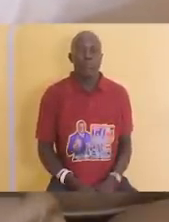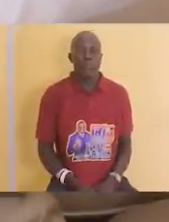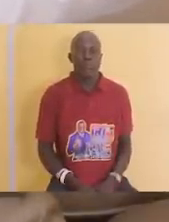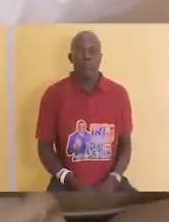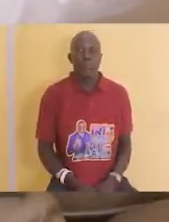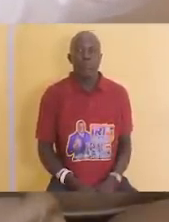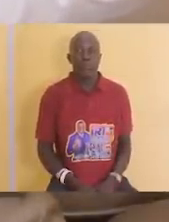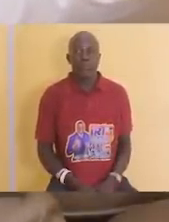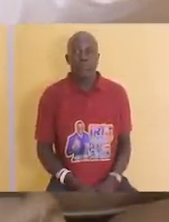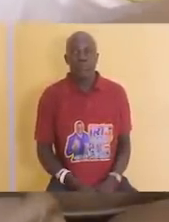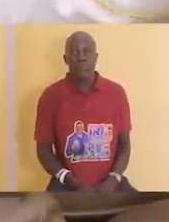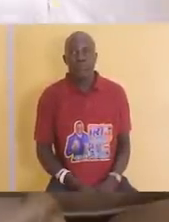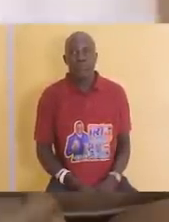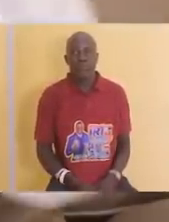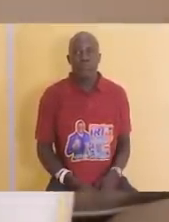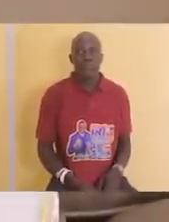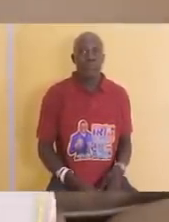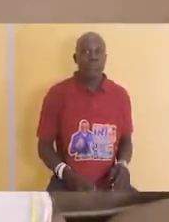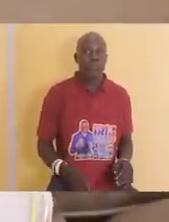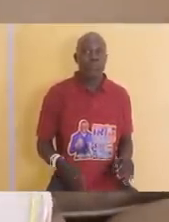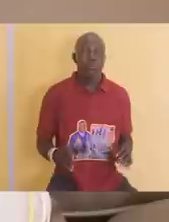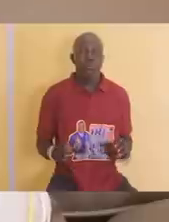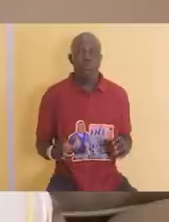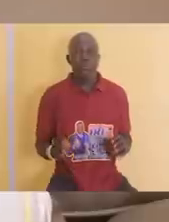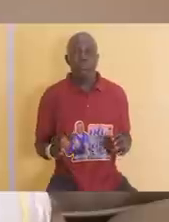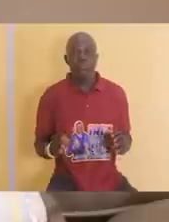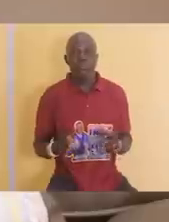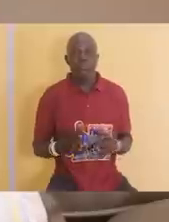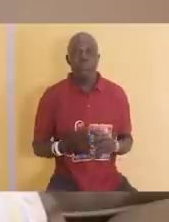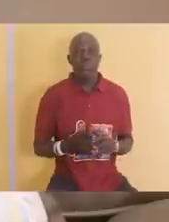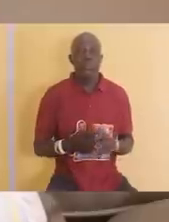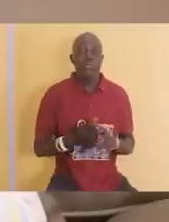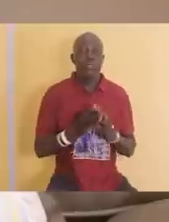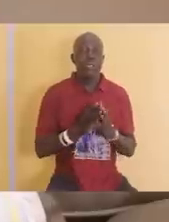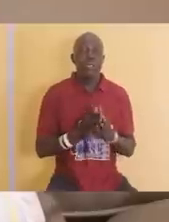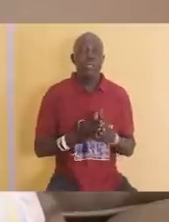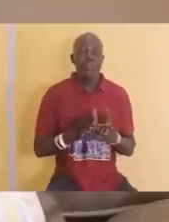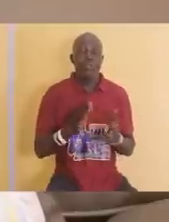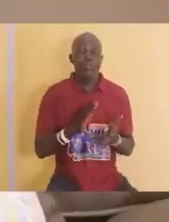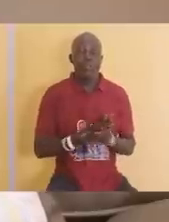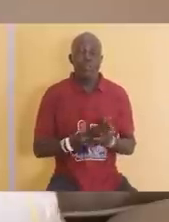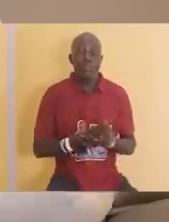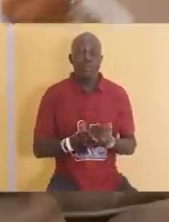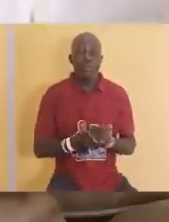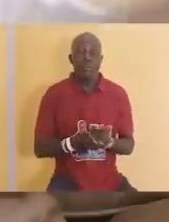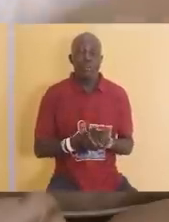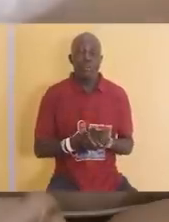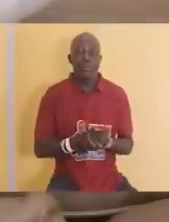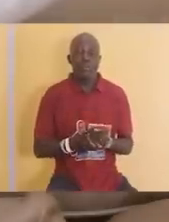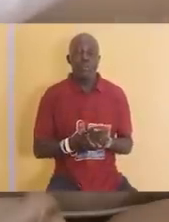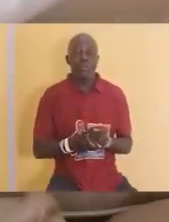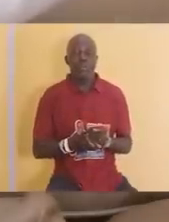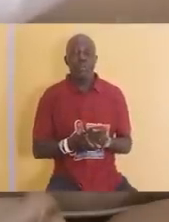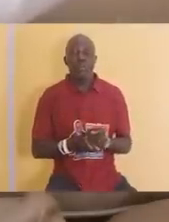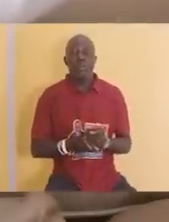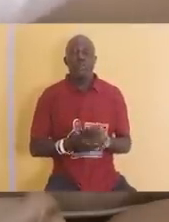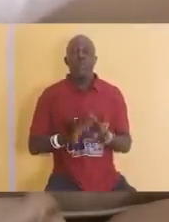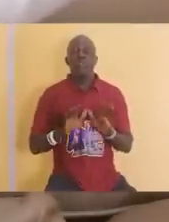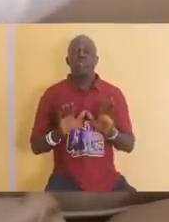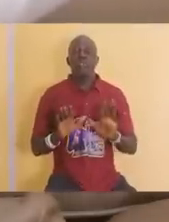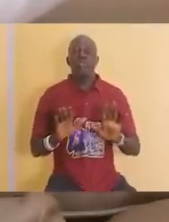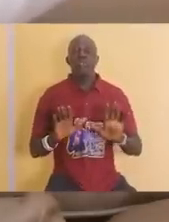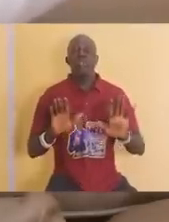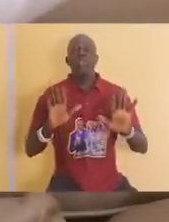alalo ko ti olorun me je mi o ke ti mi se